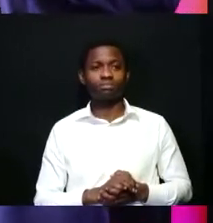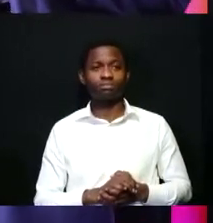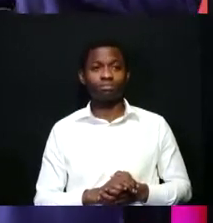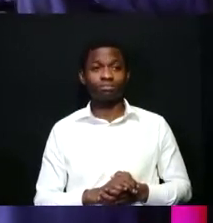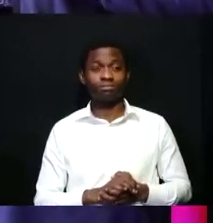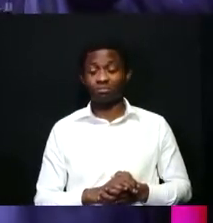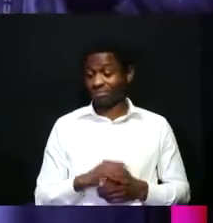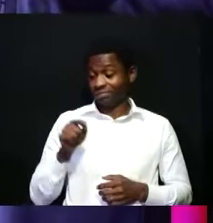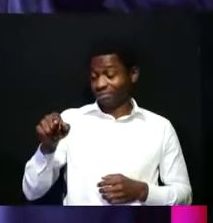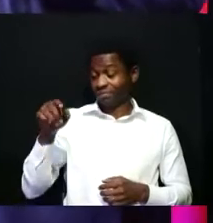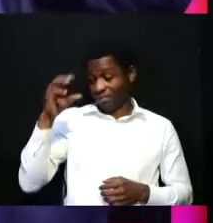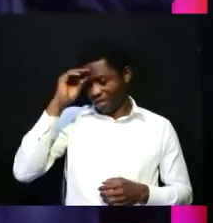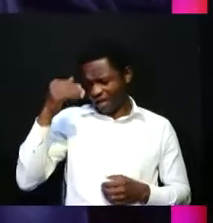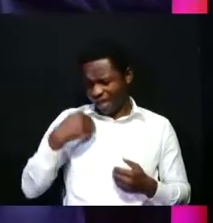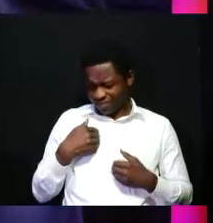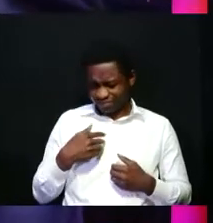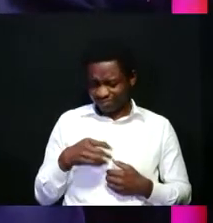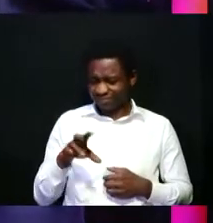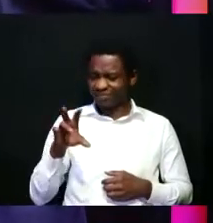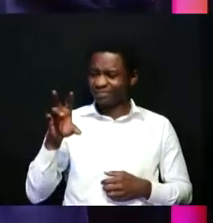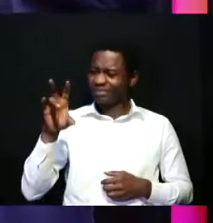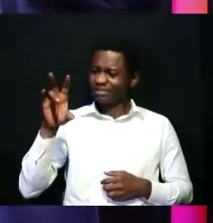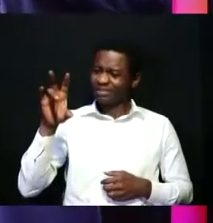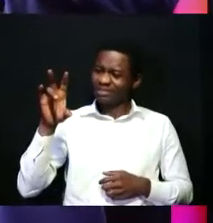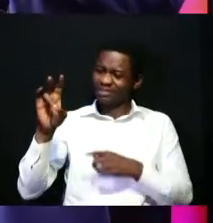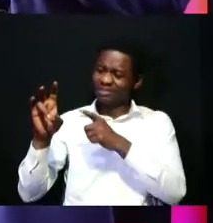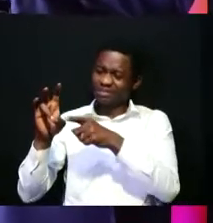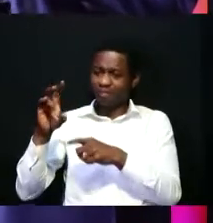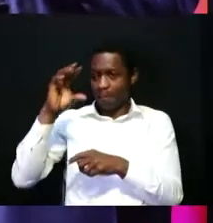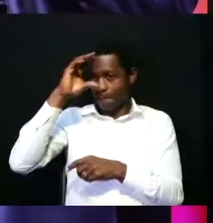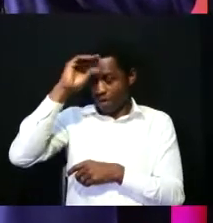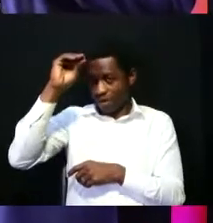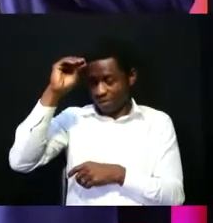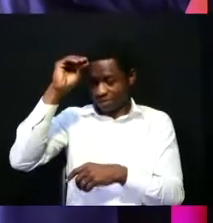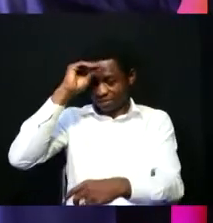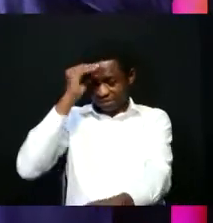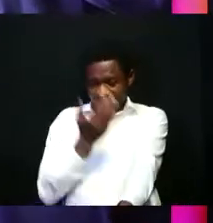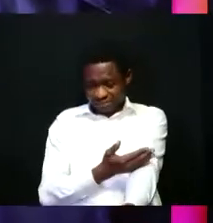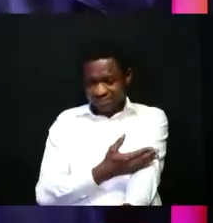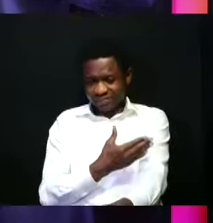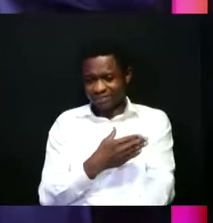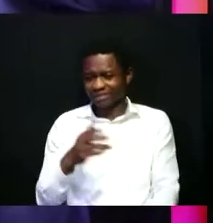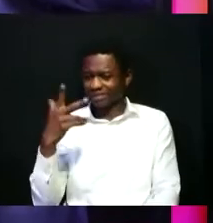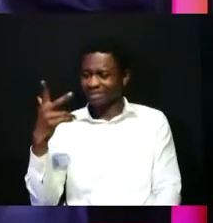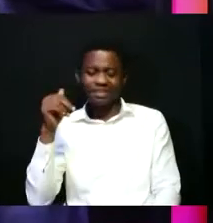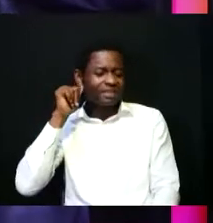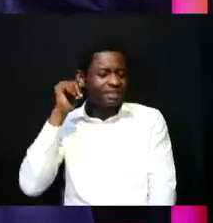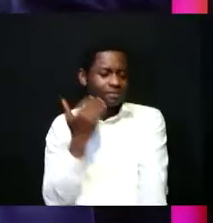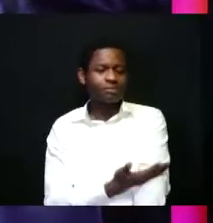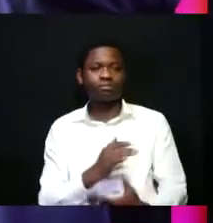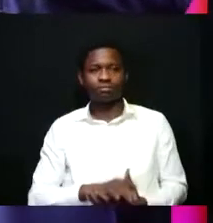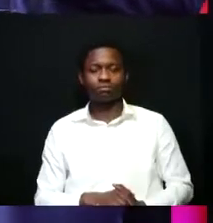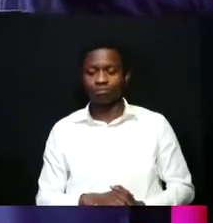ho. He had 7 sons and 3 daughters. Na owo mamerema ba son ene maba ba sa. He